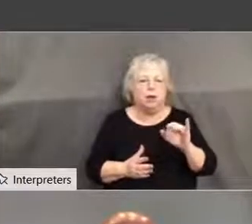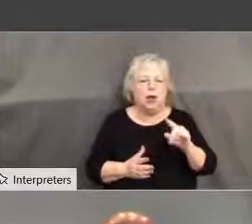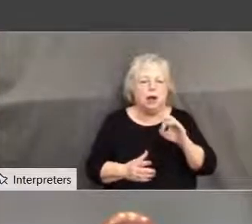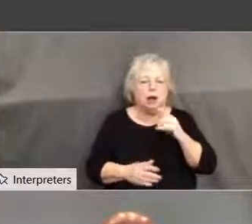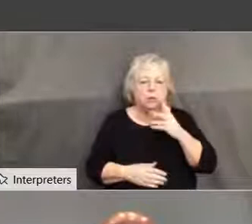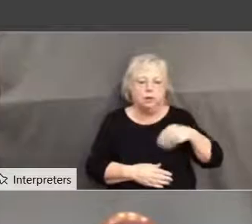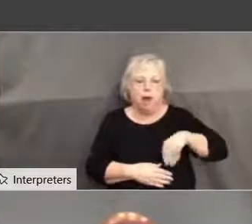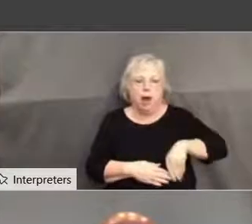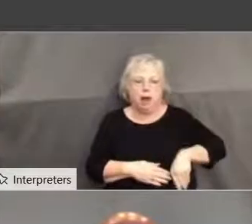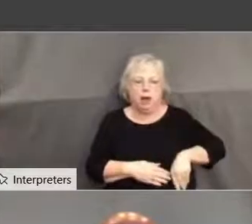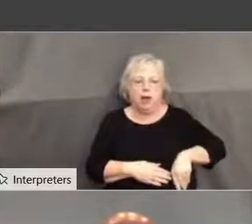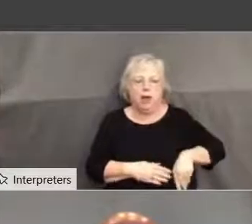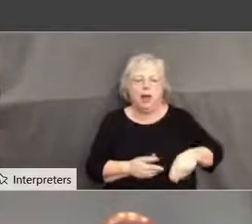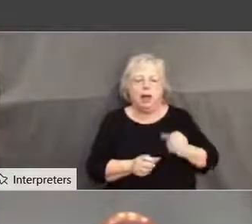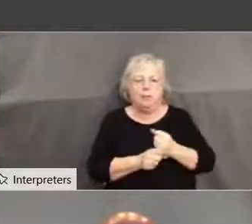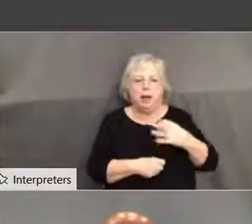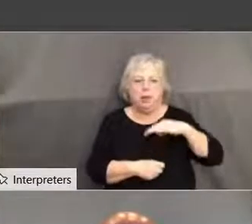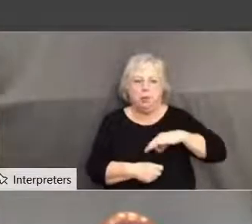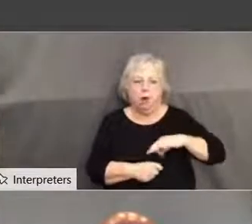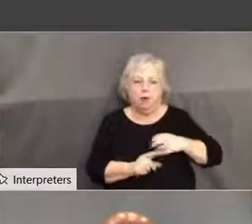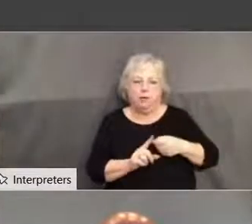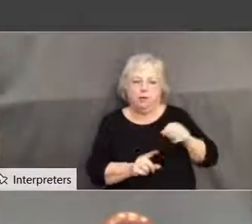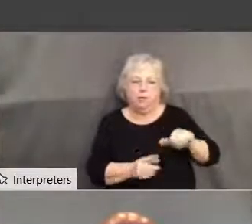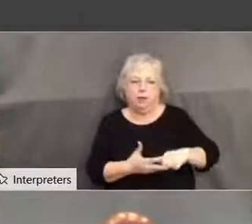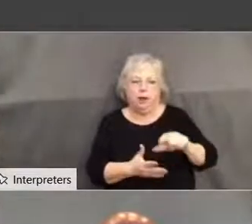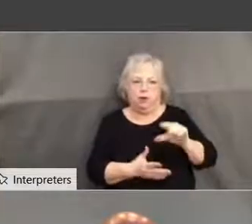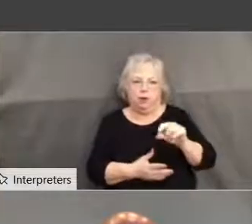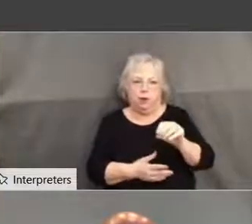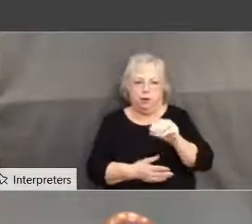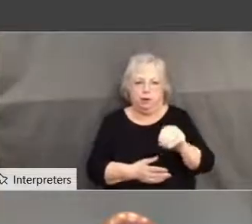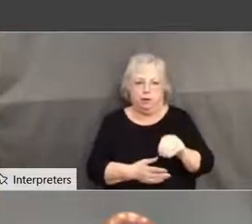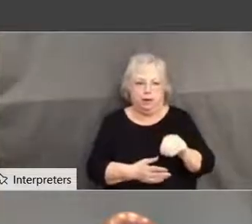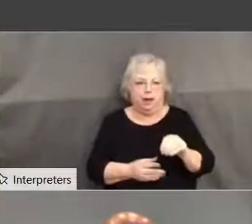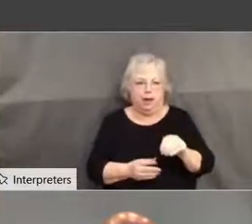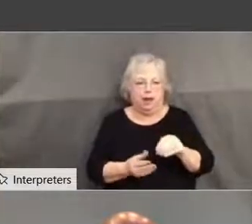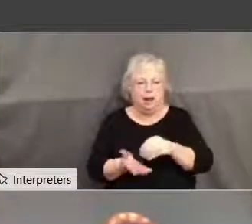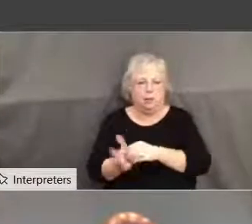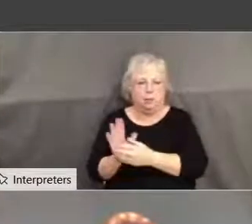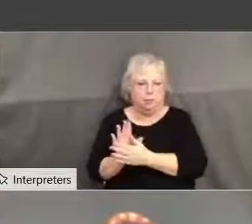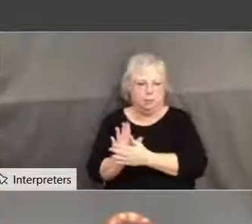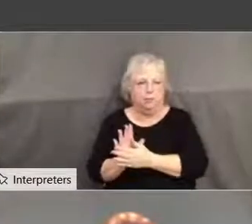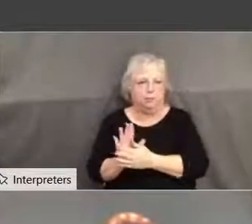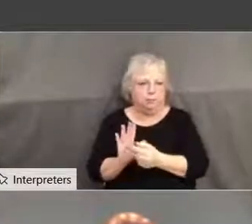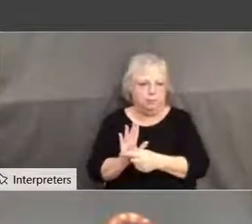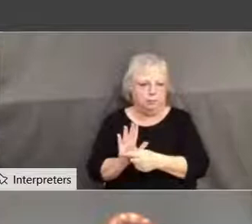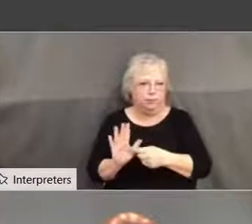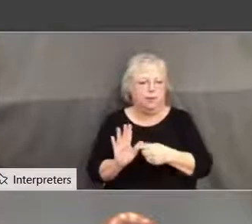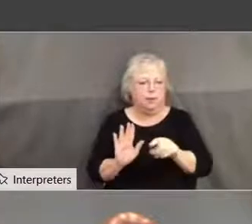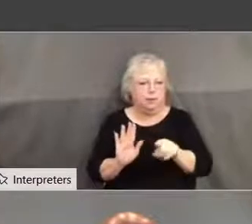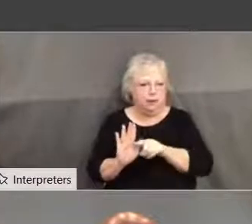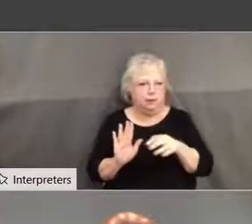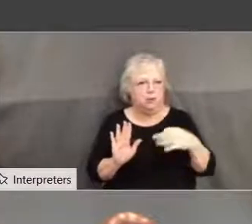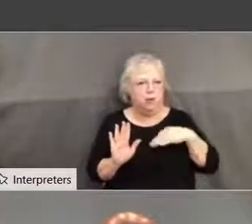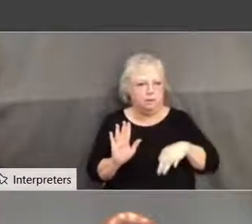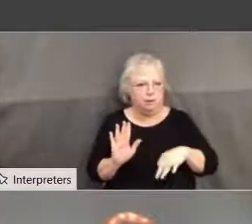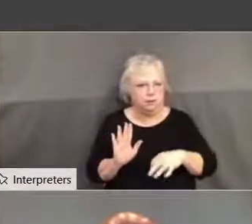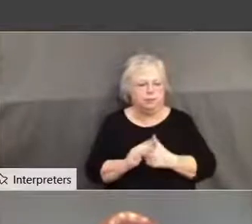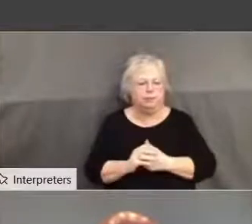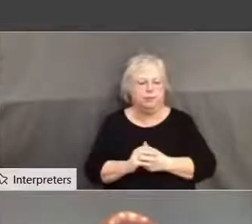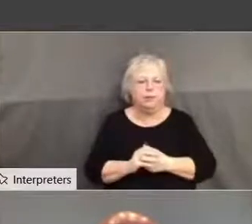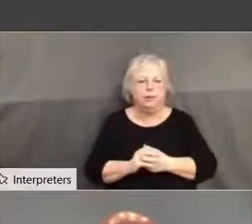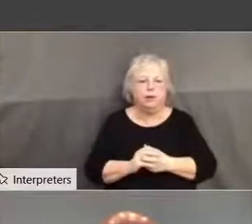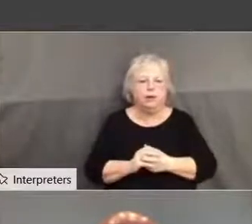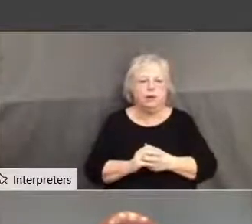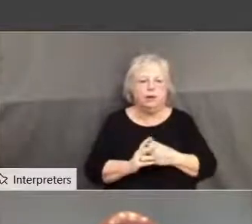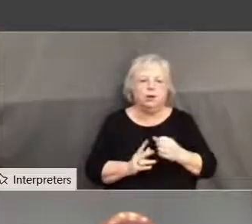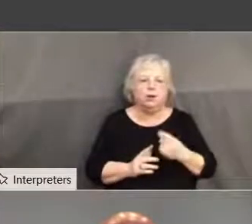making a profit off that 20%. They were putting it on their books. And so one of the